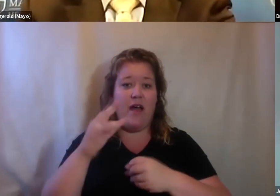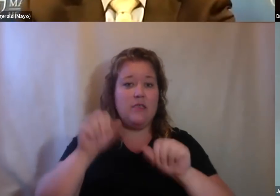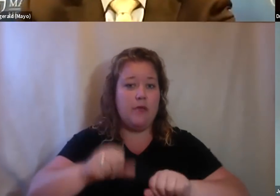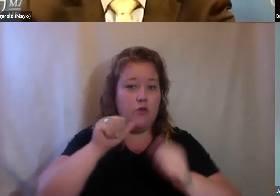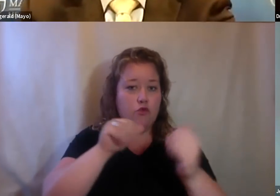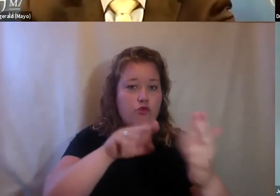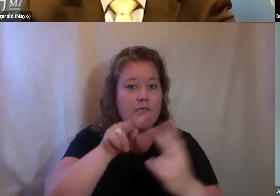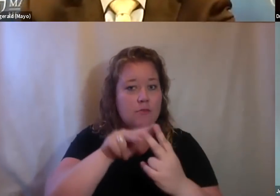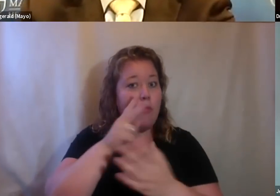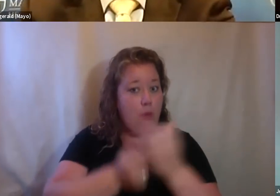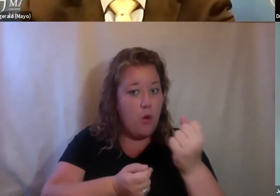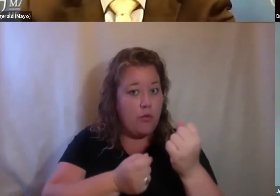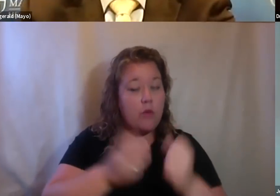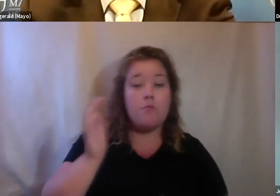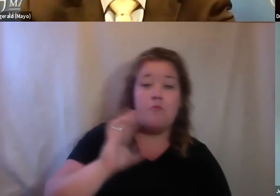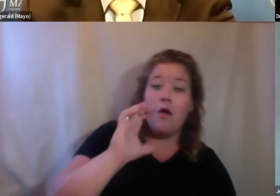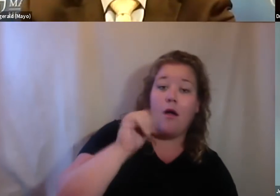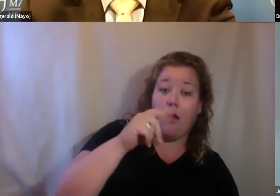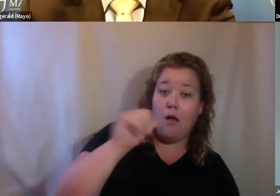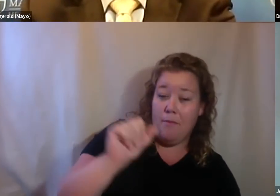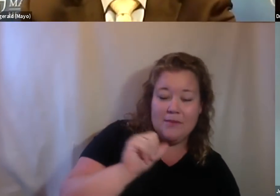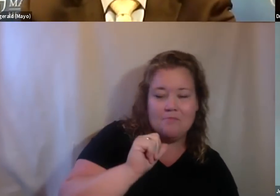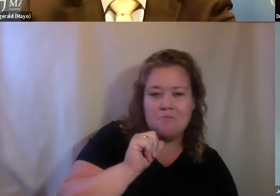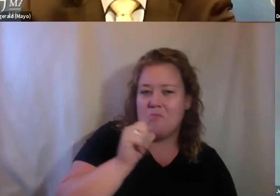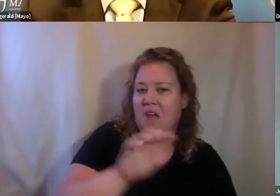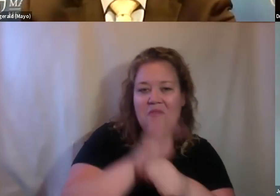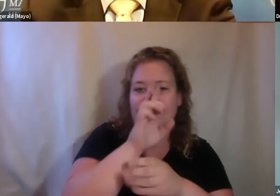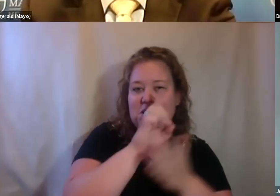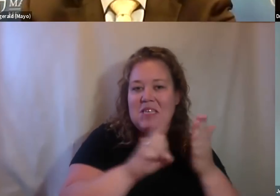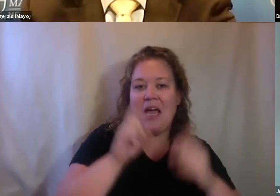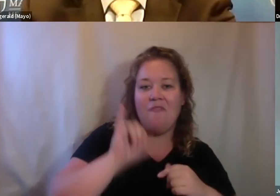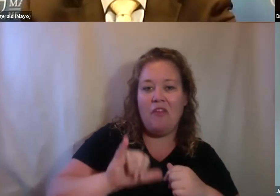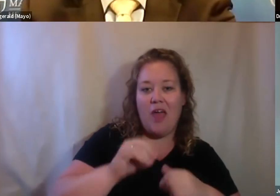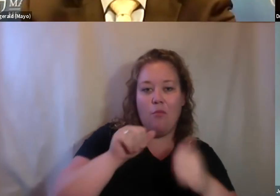just wasn't designed to do it at that like we need now.